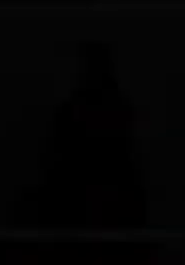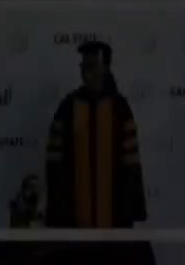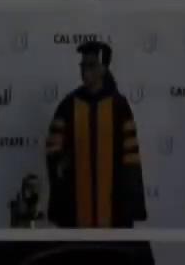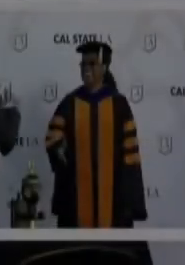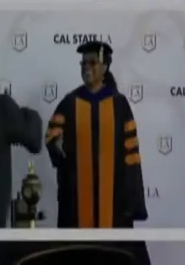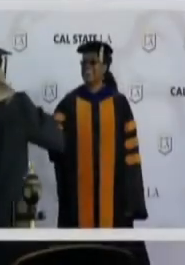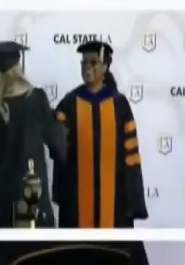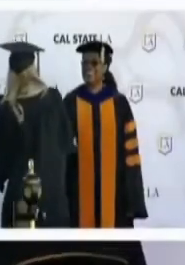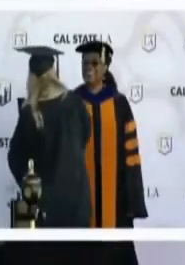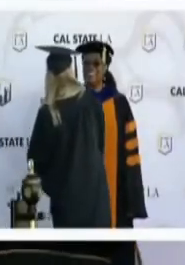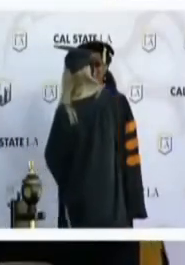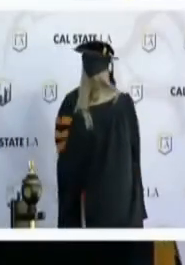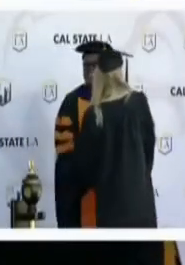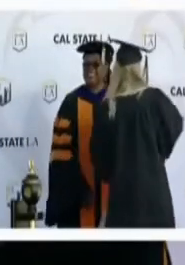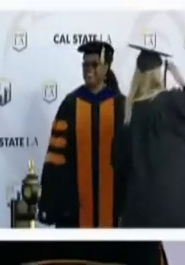from.